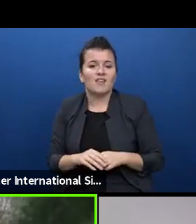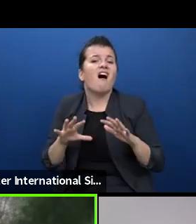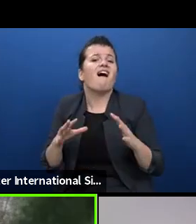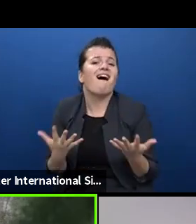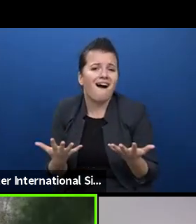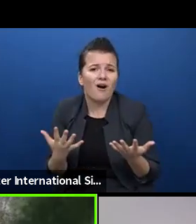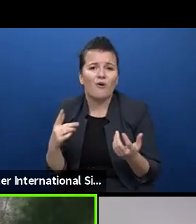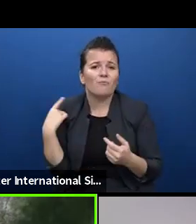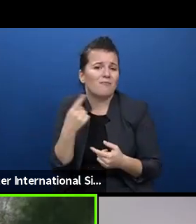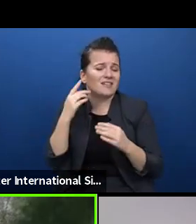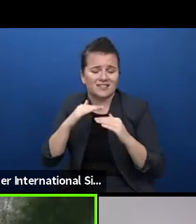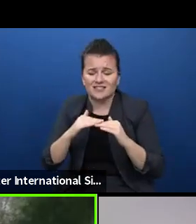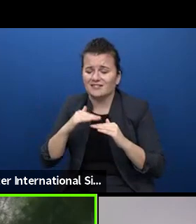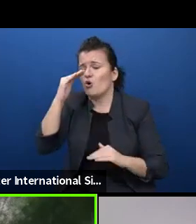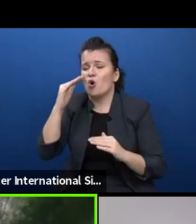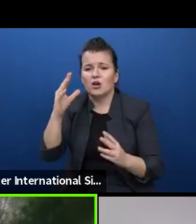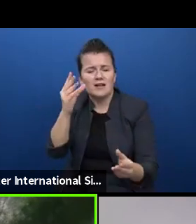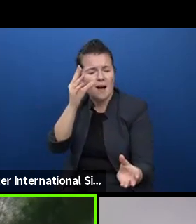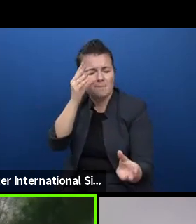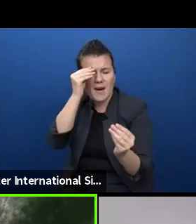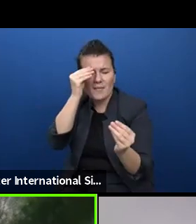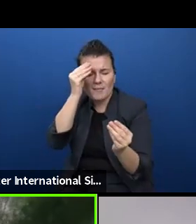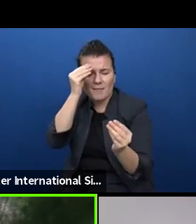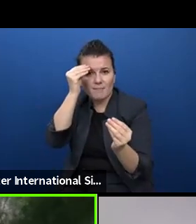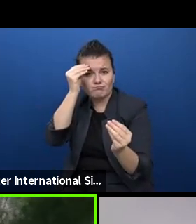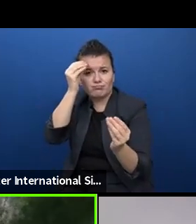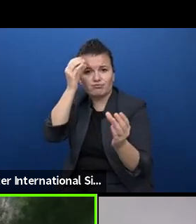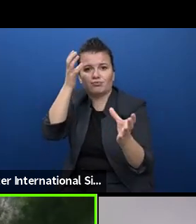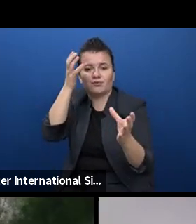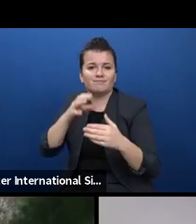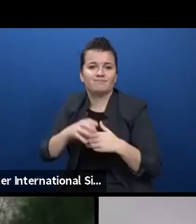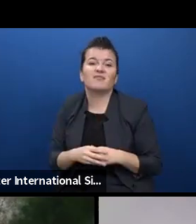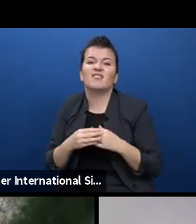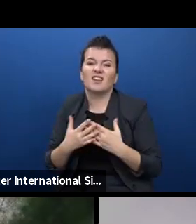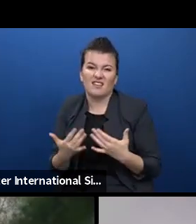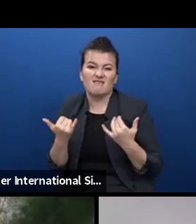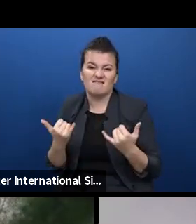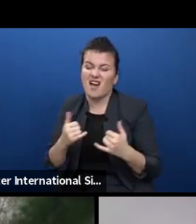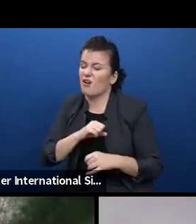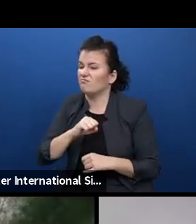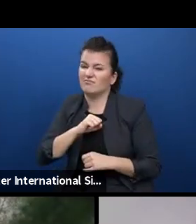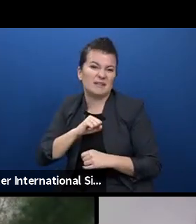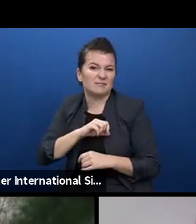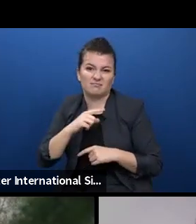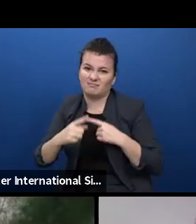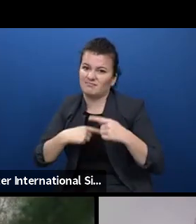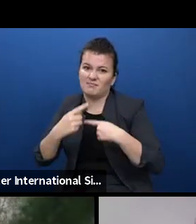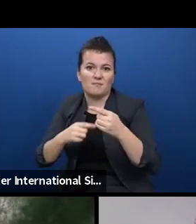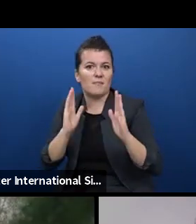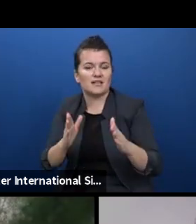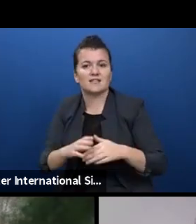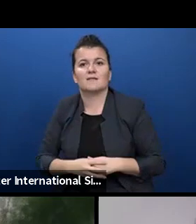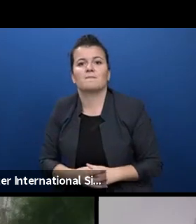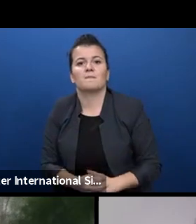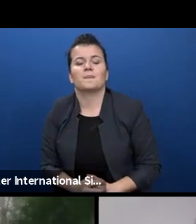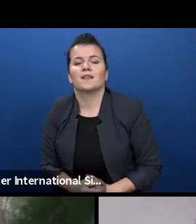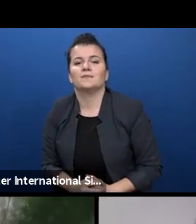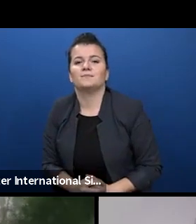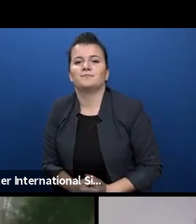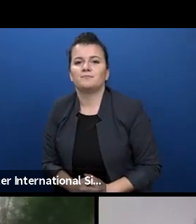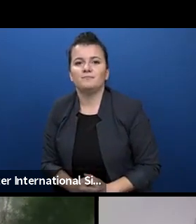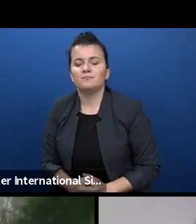got nothing like enough urgency or speed. What makes it so inspirational? Do you have